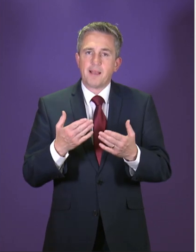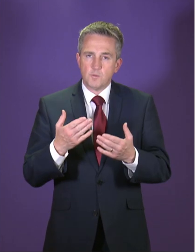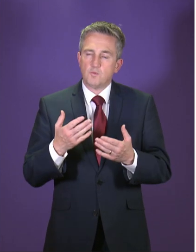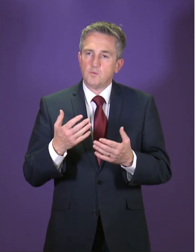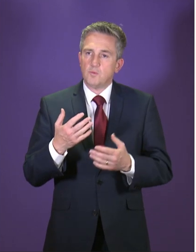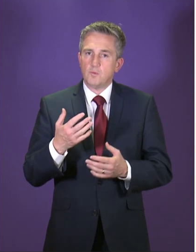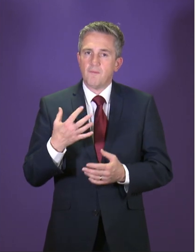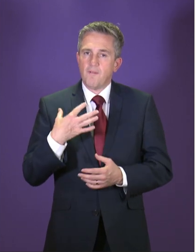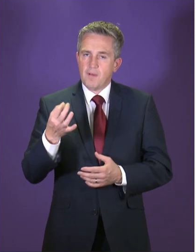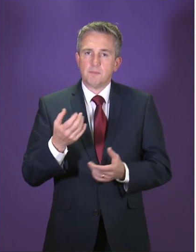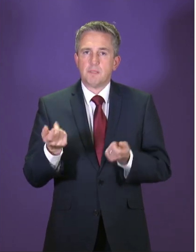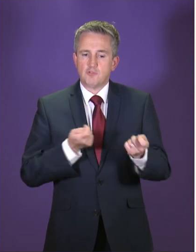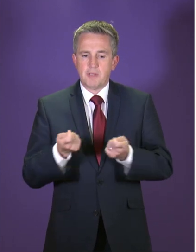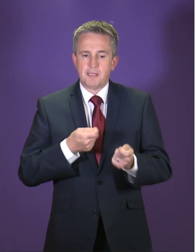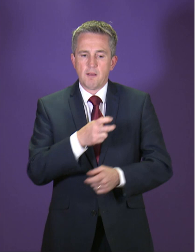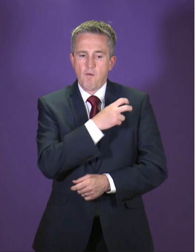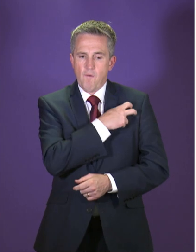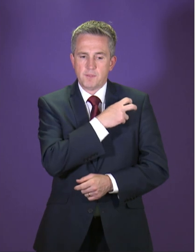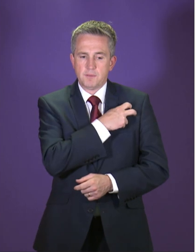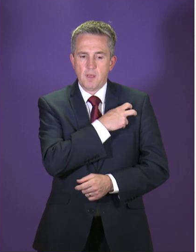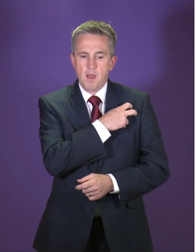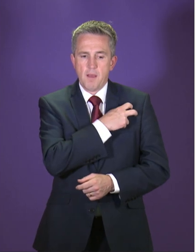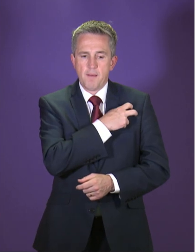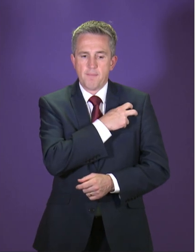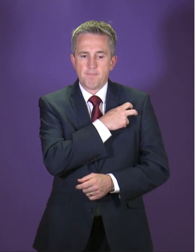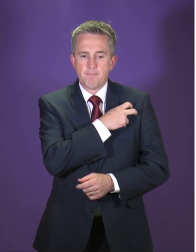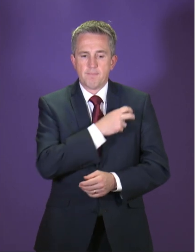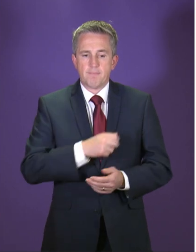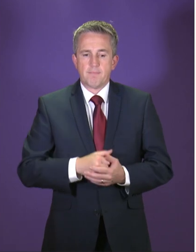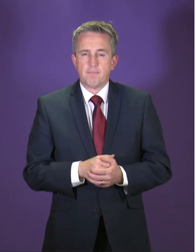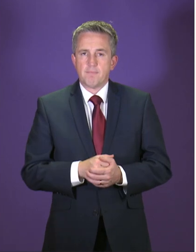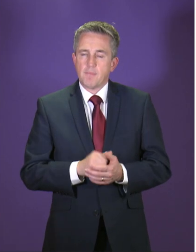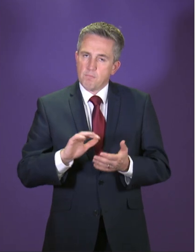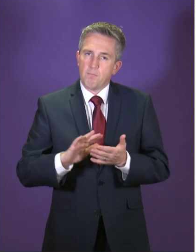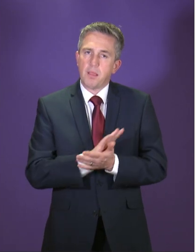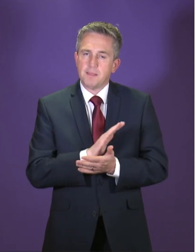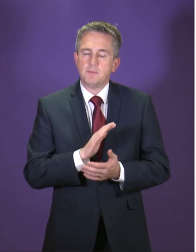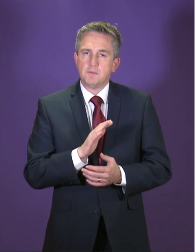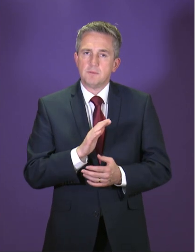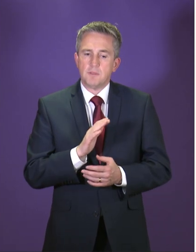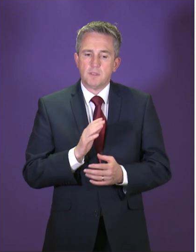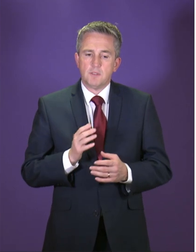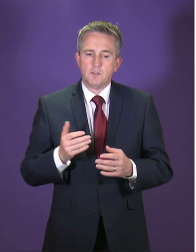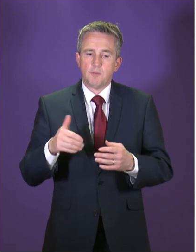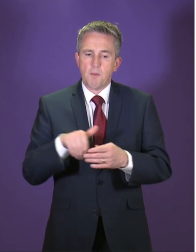Presiding Officer. I'm very happy to be part of this